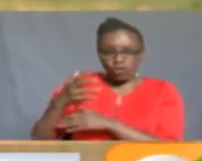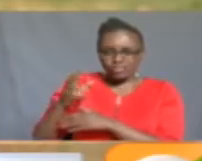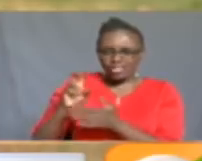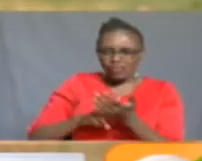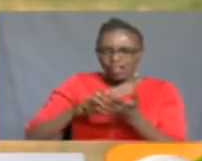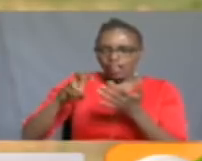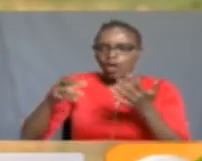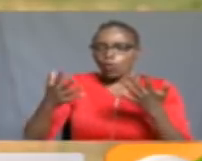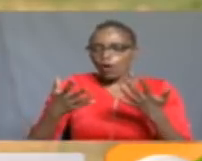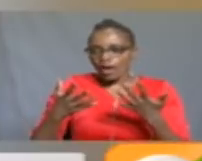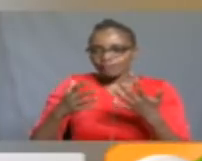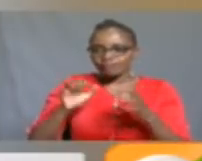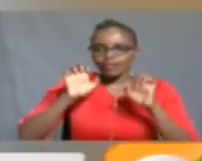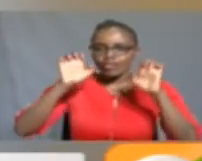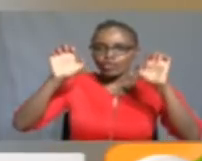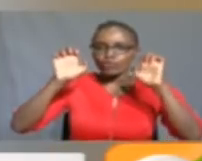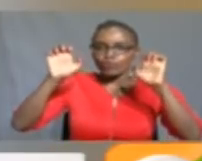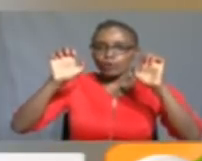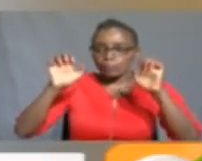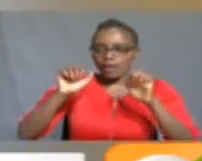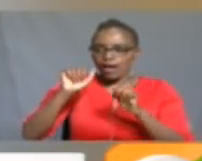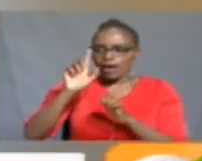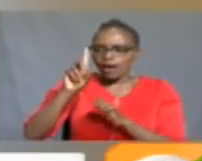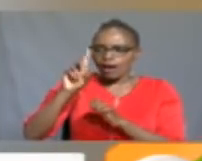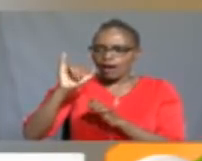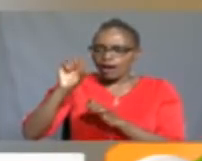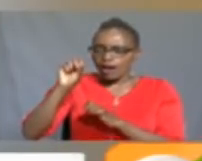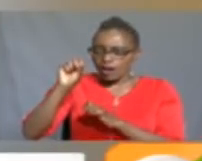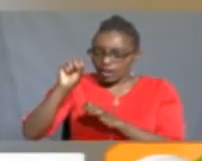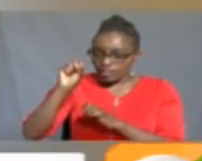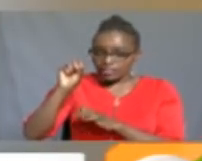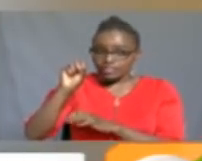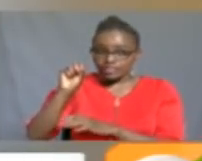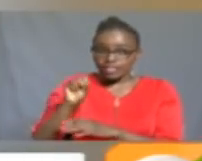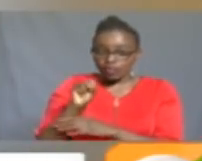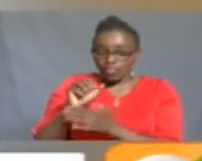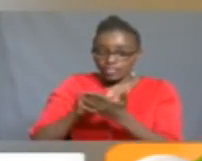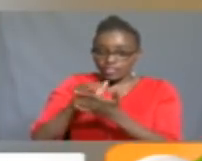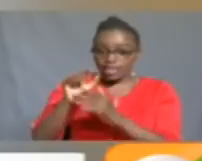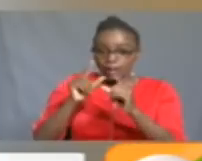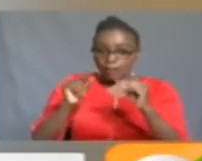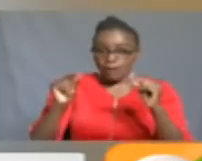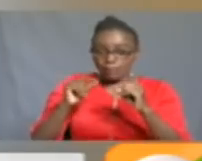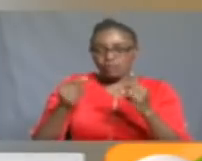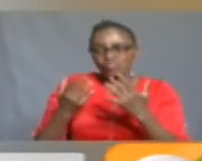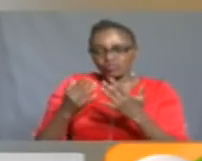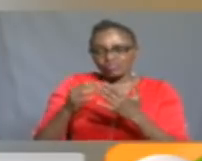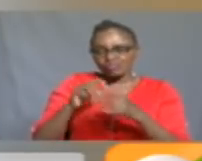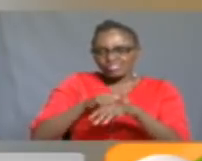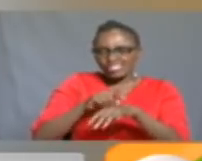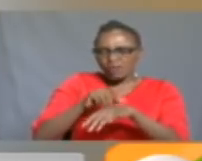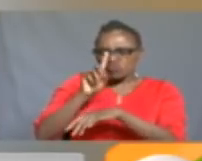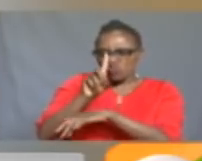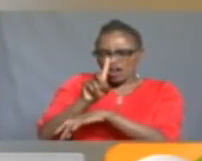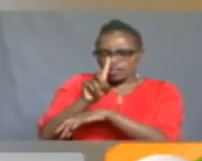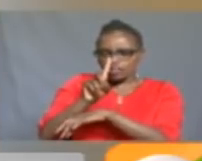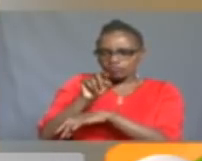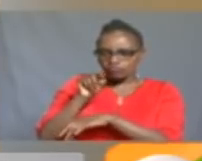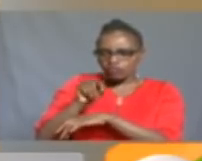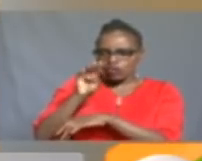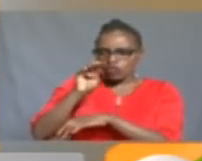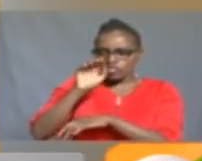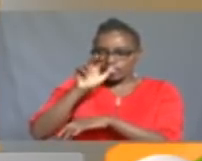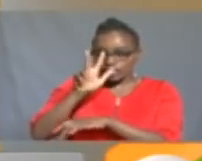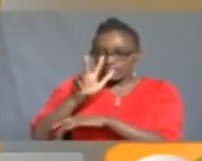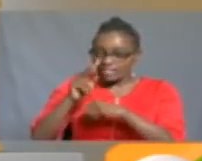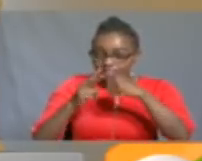wameshuka Ethiopia, Addis Ababa. Text saa 1:43.